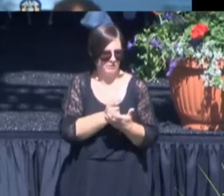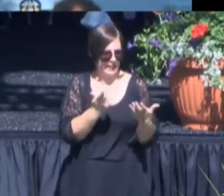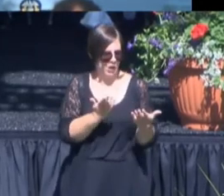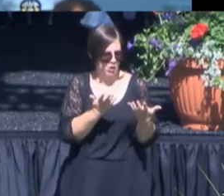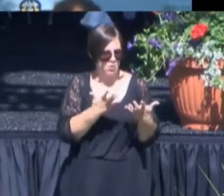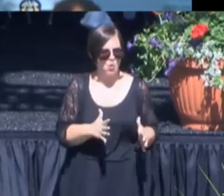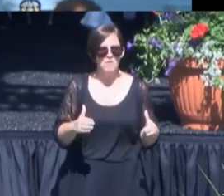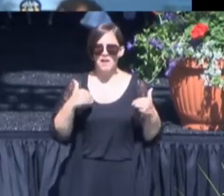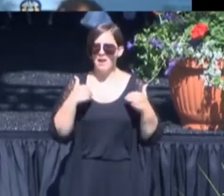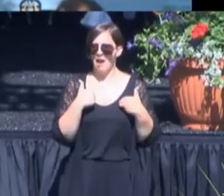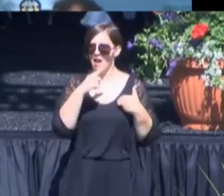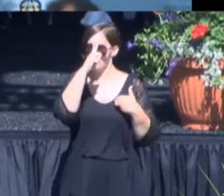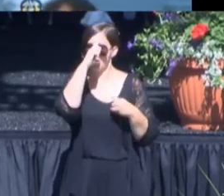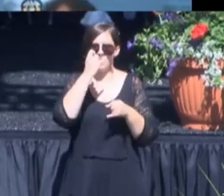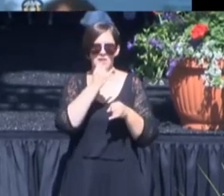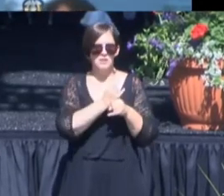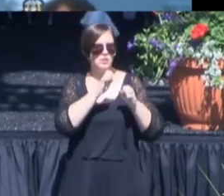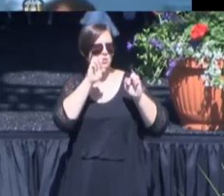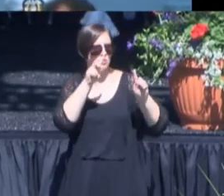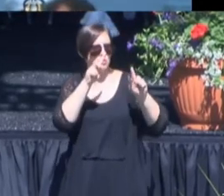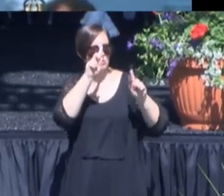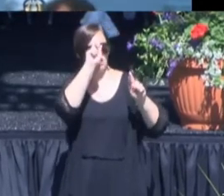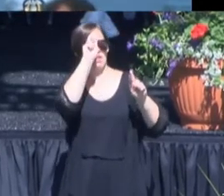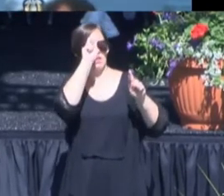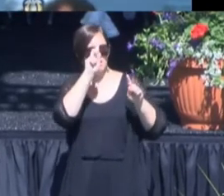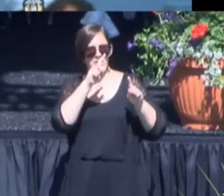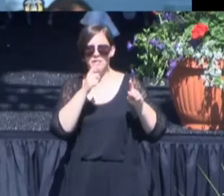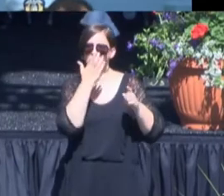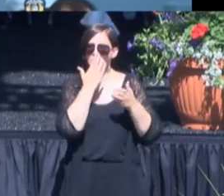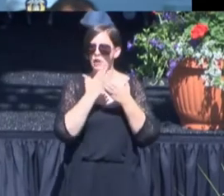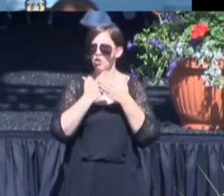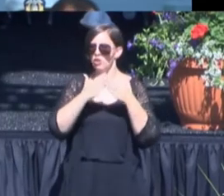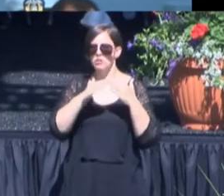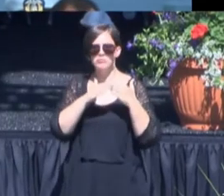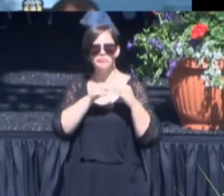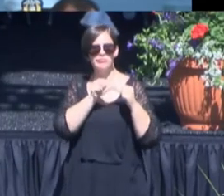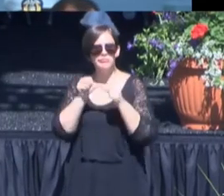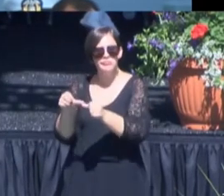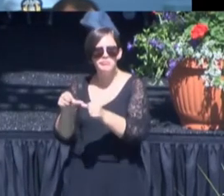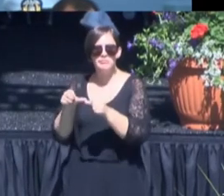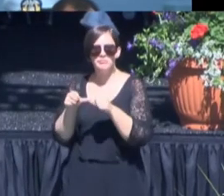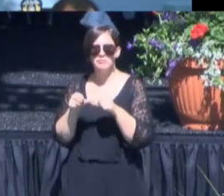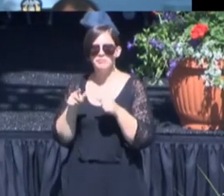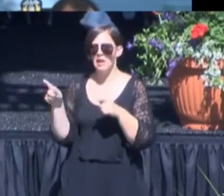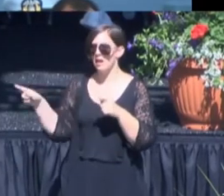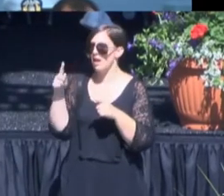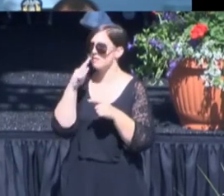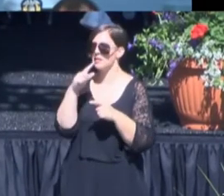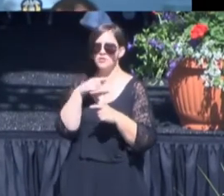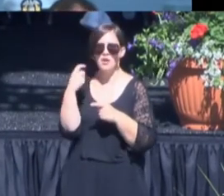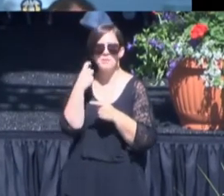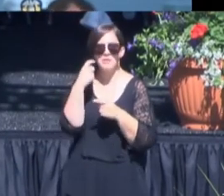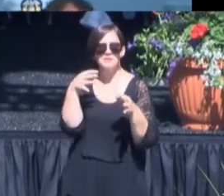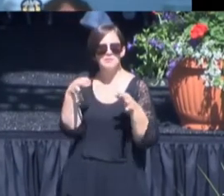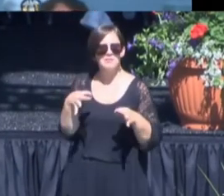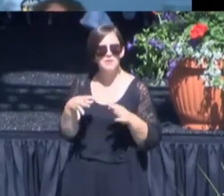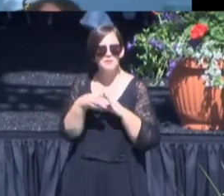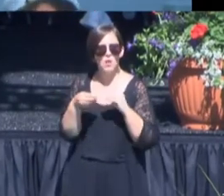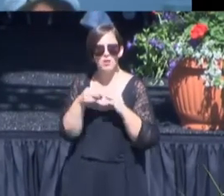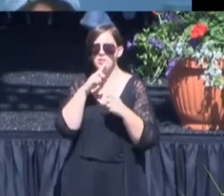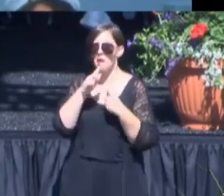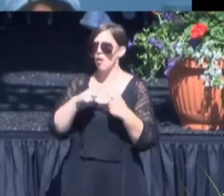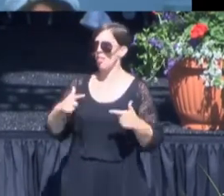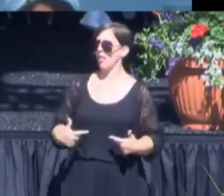institutional standard that will stand you in good stead anywhere. And as the chaplain spoke about the journey of